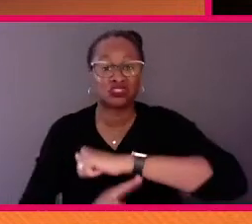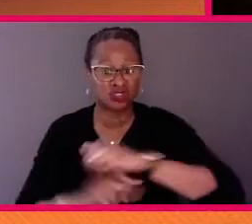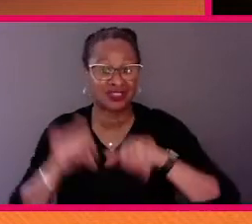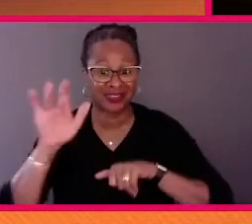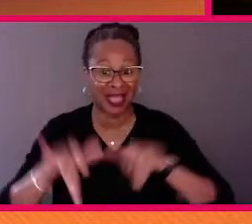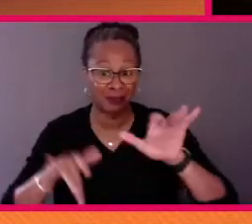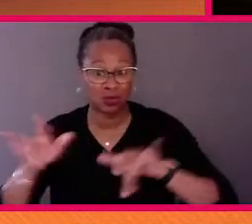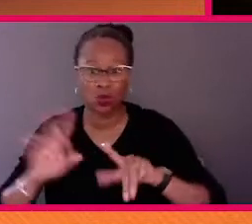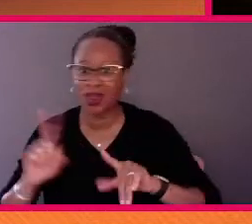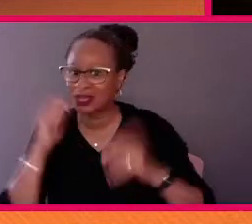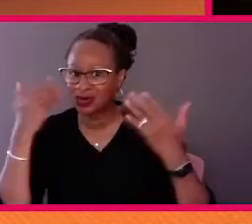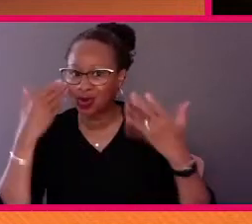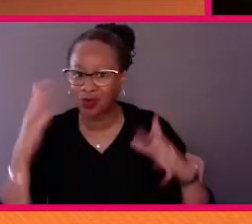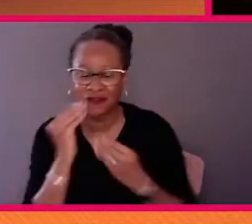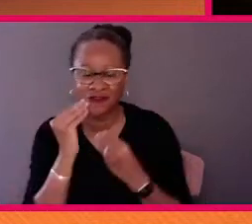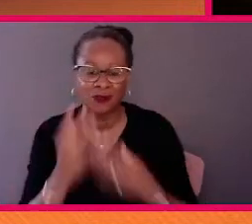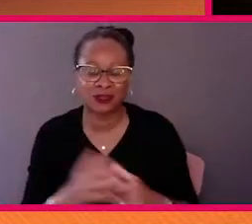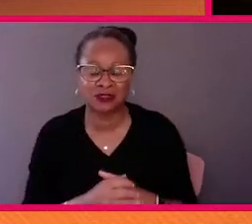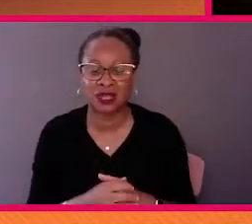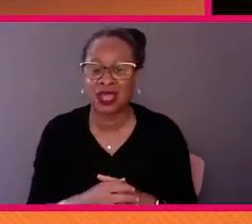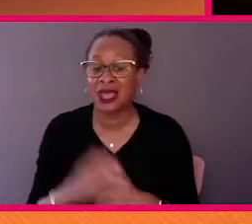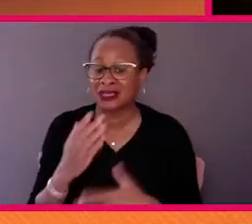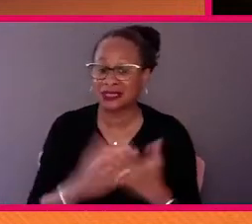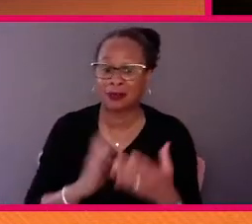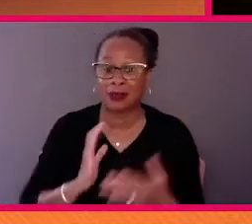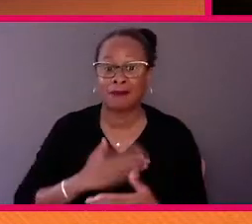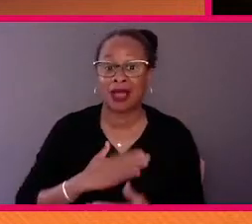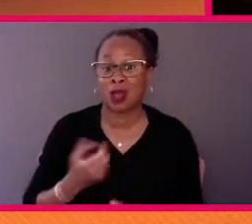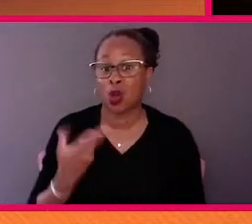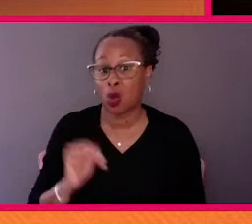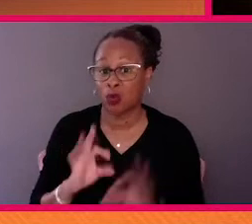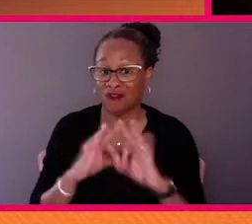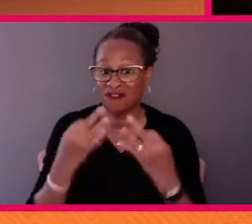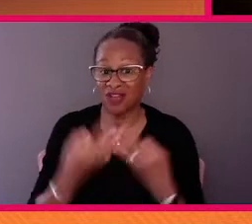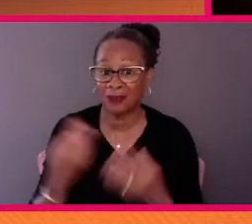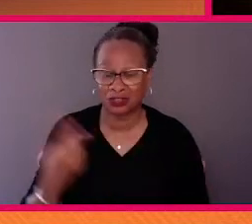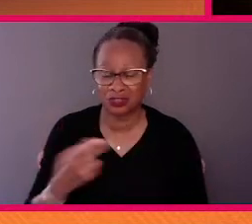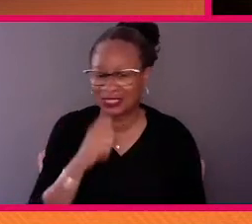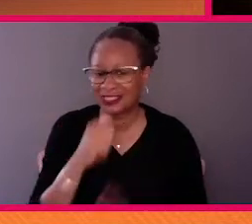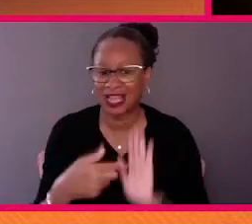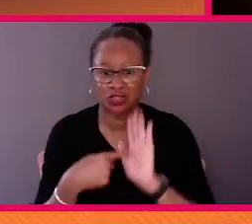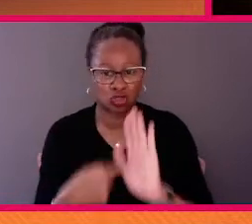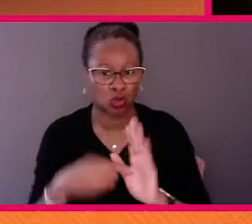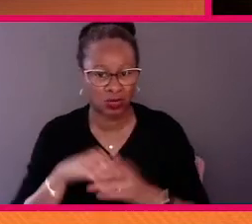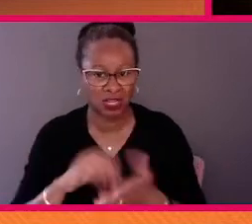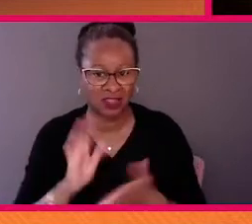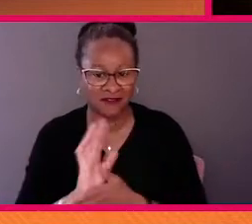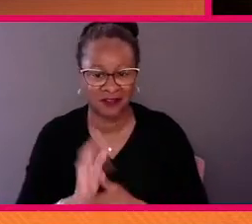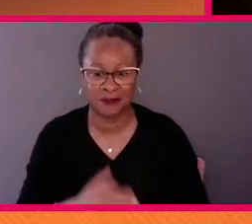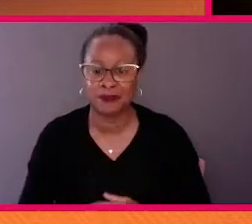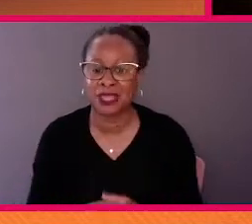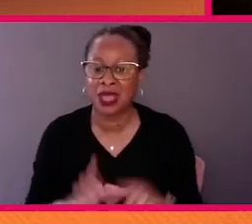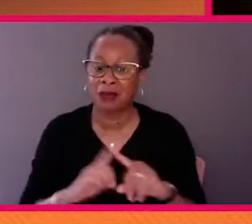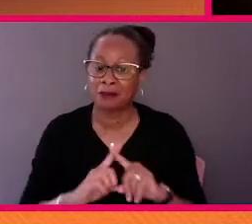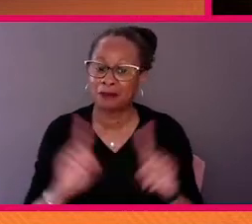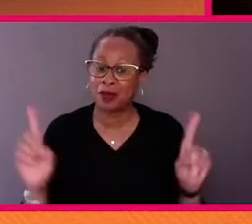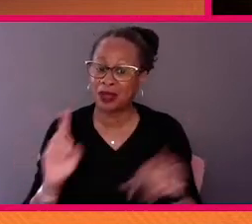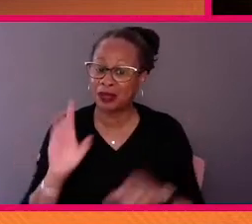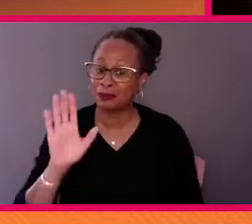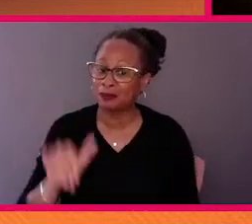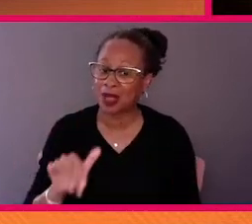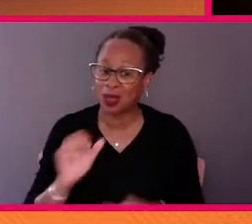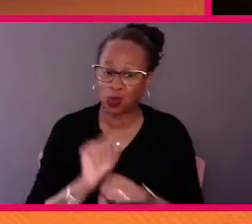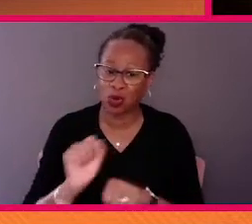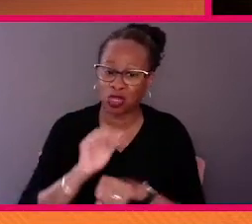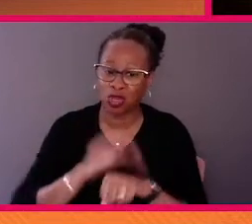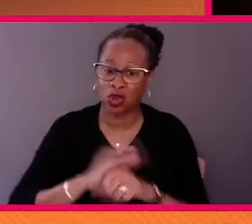personally, some of my own family history isn't necessarily reflected in the film, yet by working on a